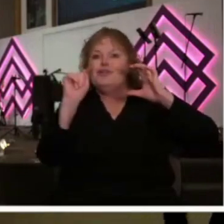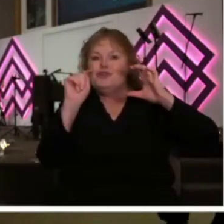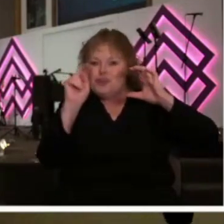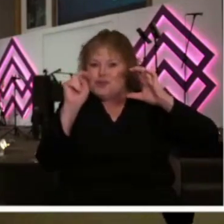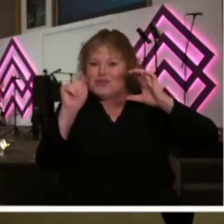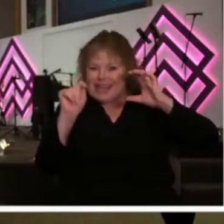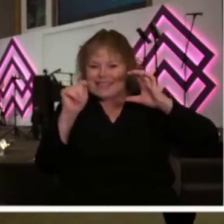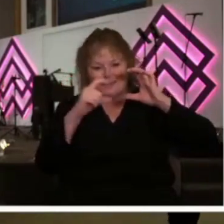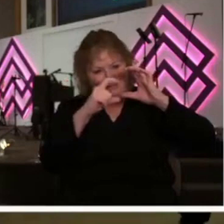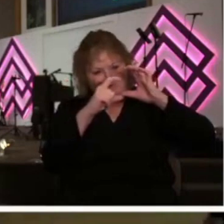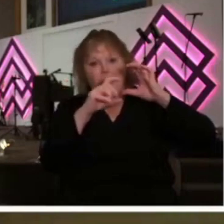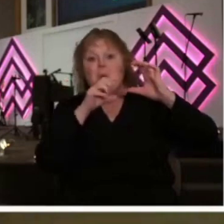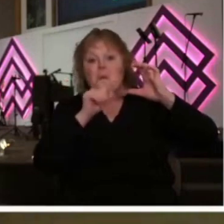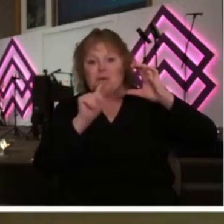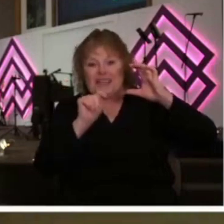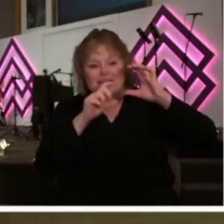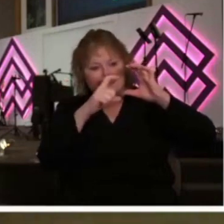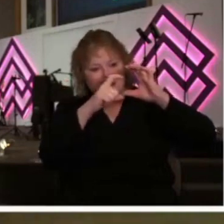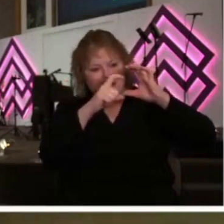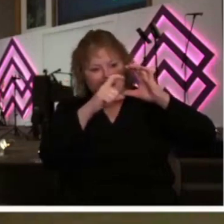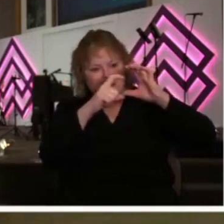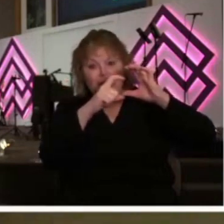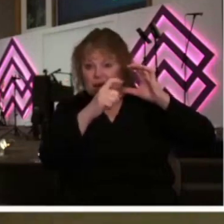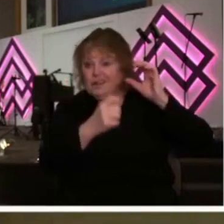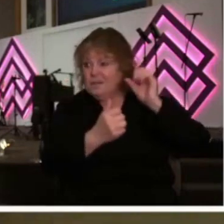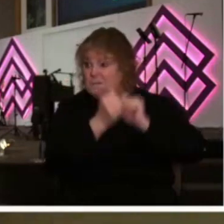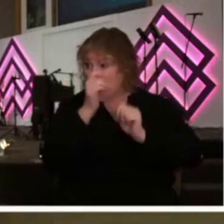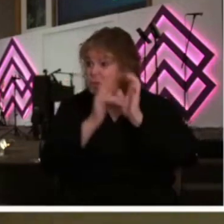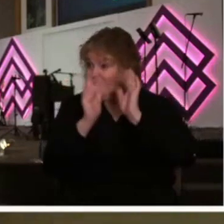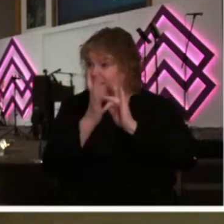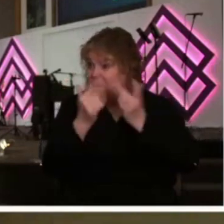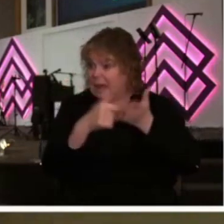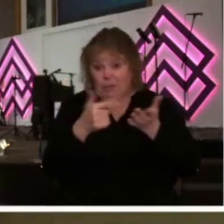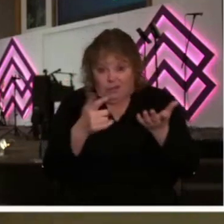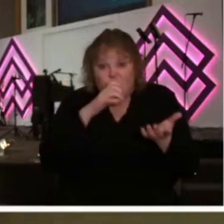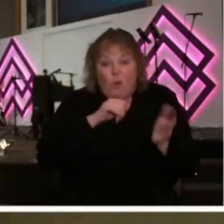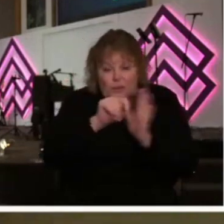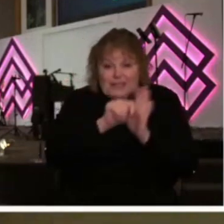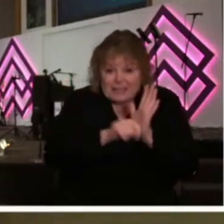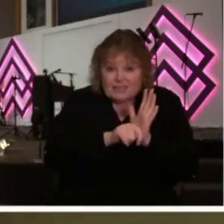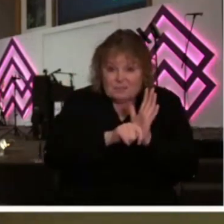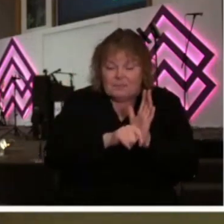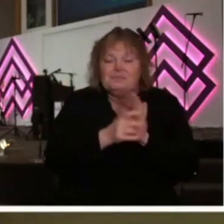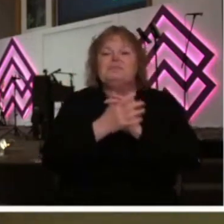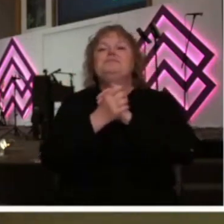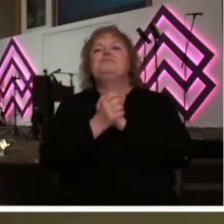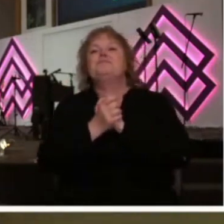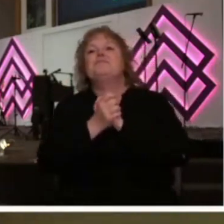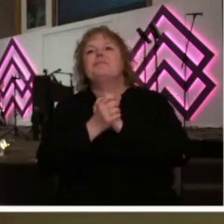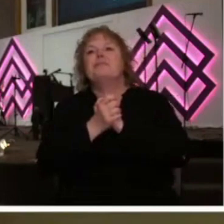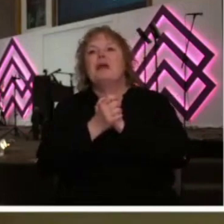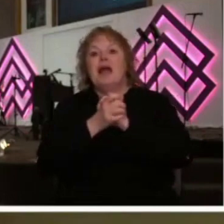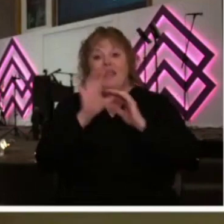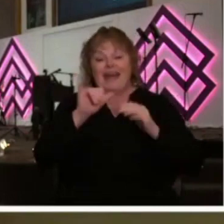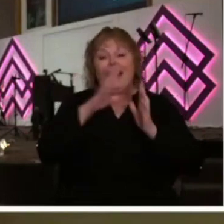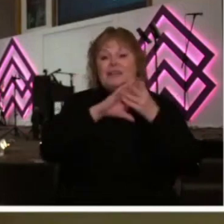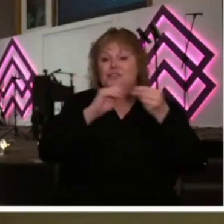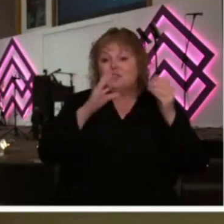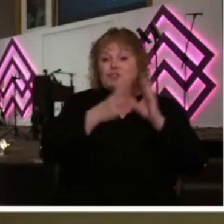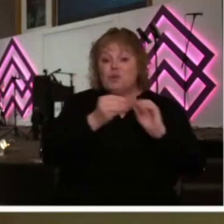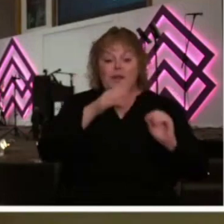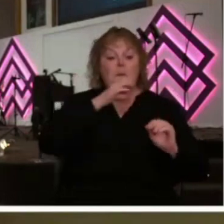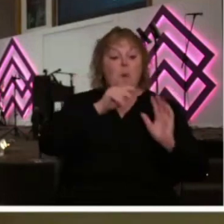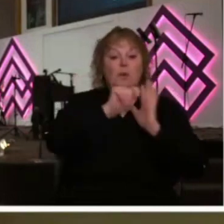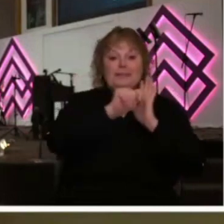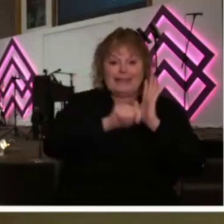the story of the Old Testament, that's most of what is written there for us. And in that story, we oftentimes get to